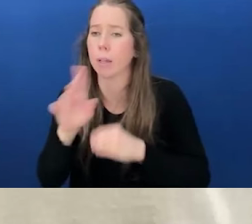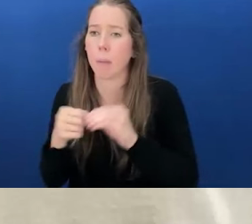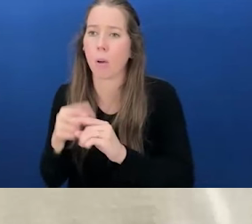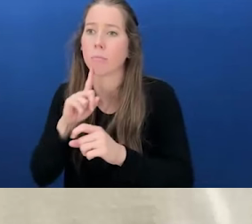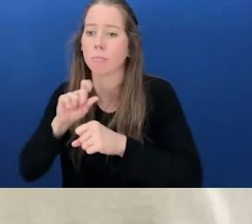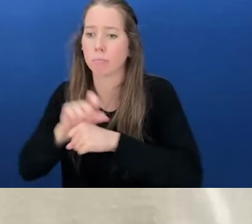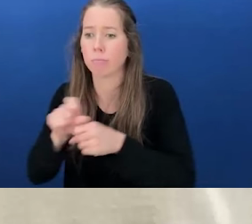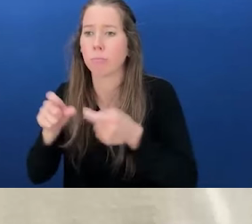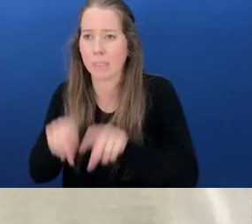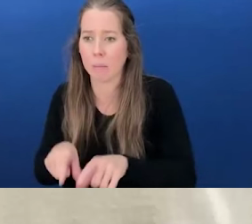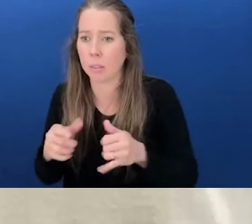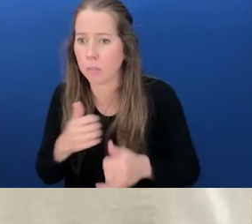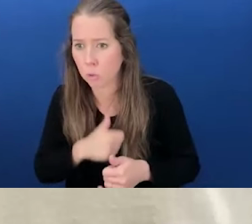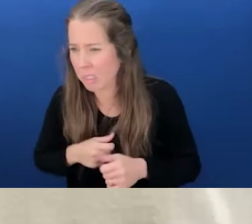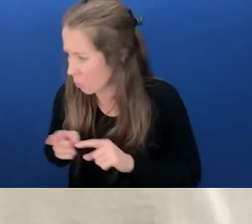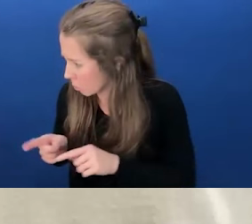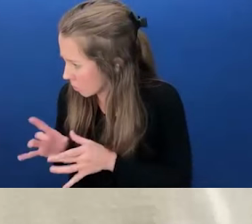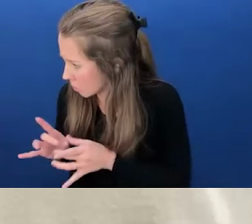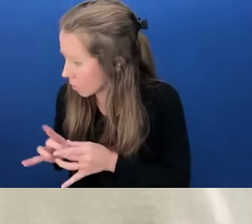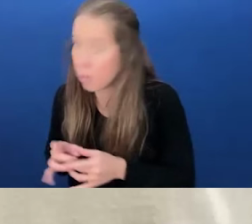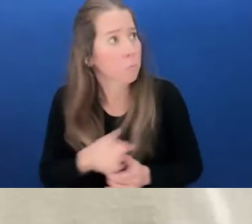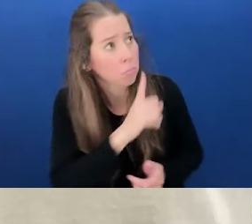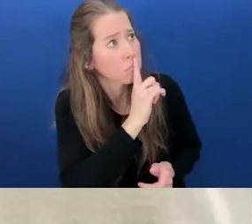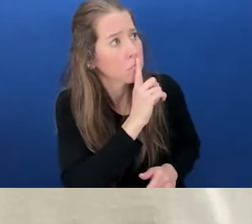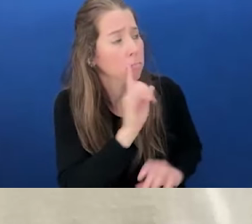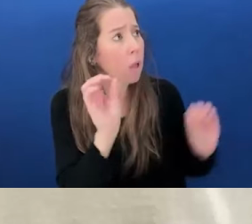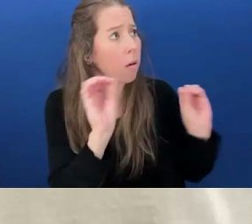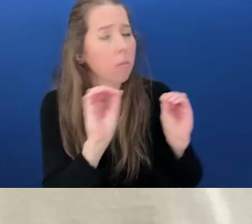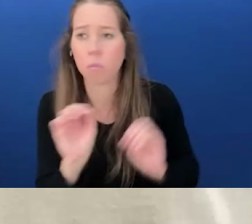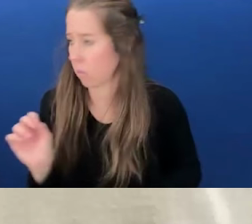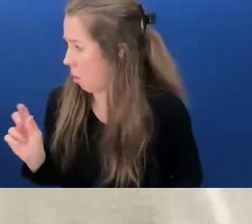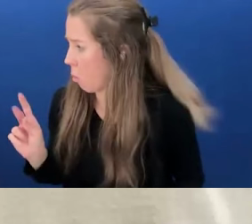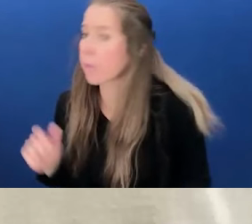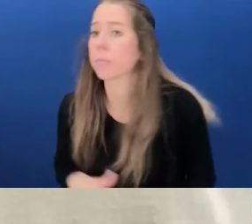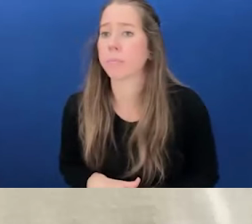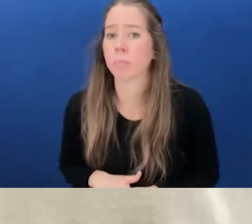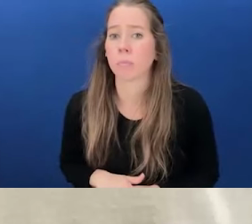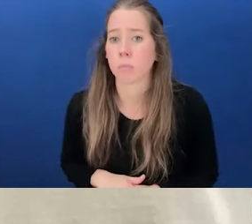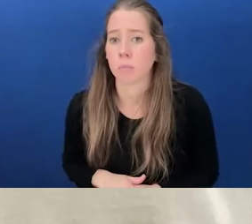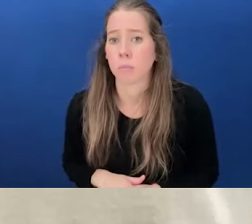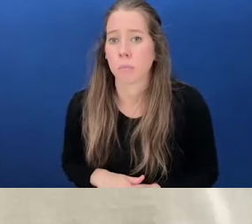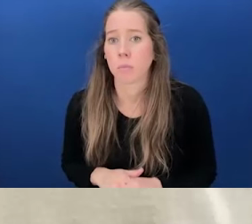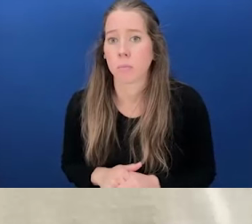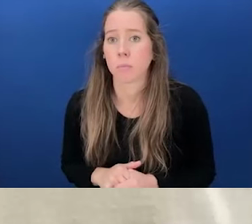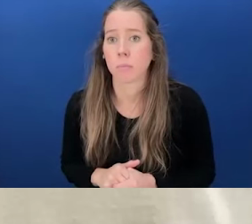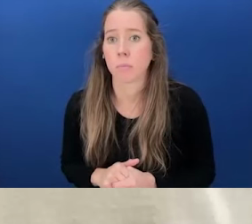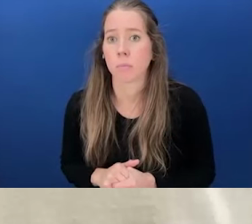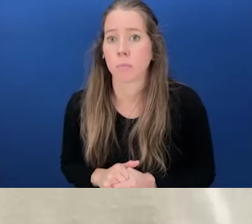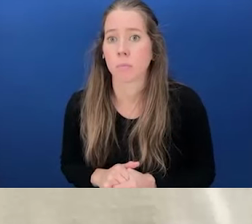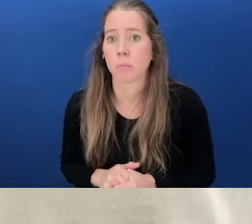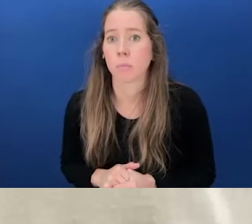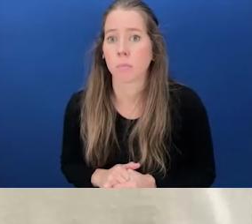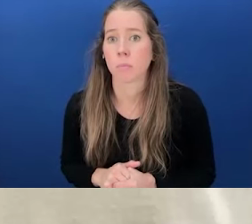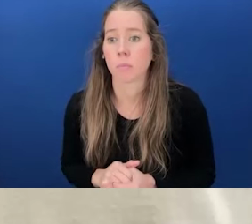ahead. I think I cut you off. I said nothing. Oh, you did? Okay. So again, there were efforts,